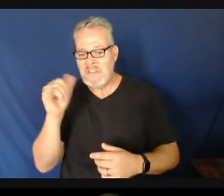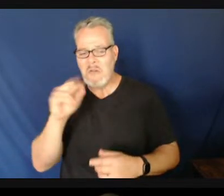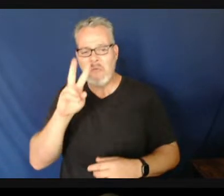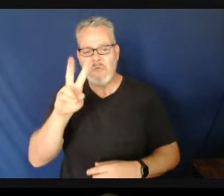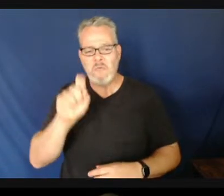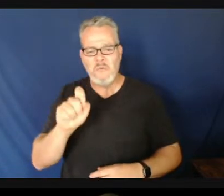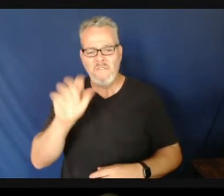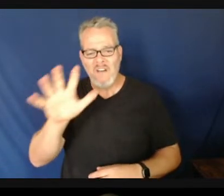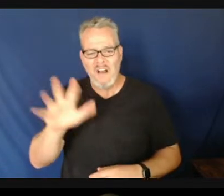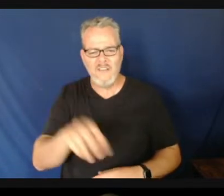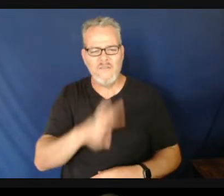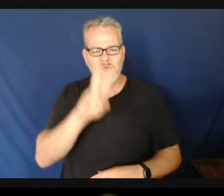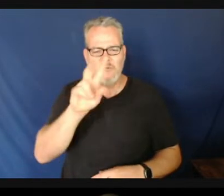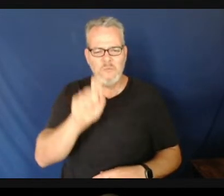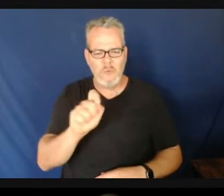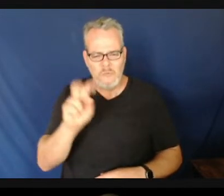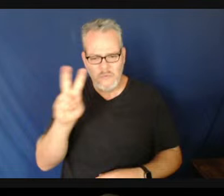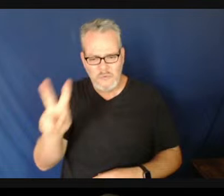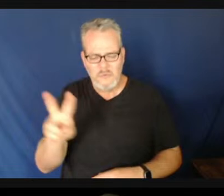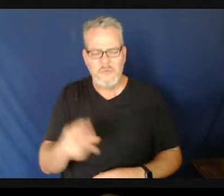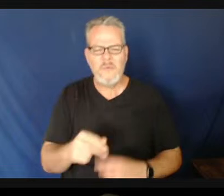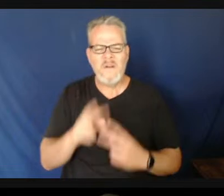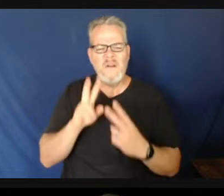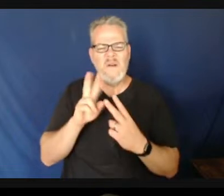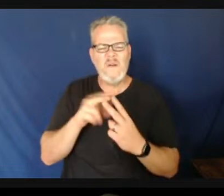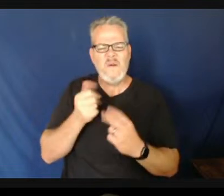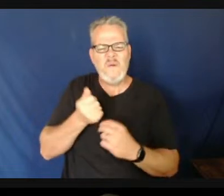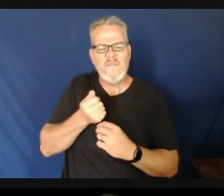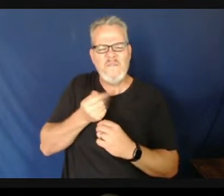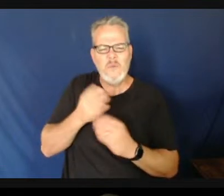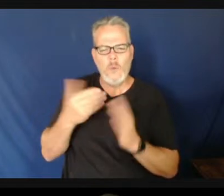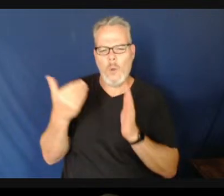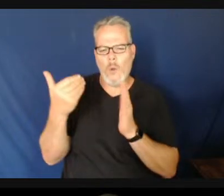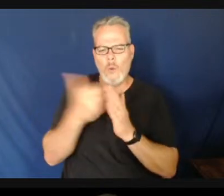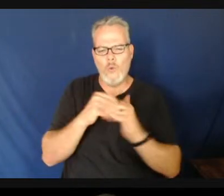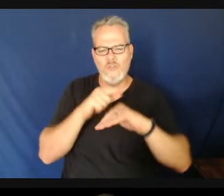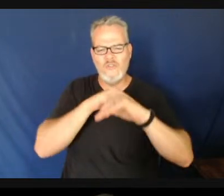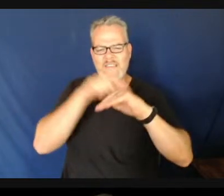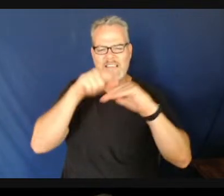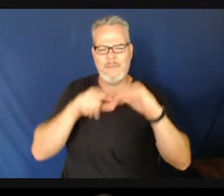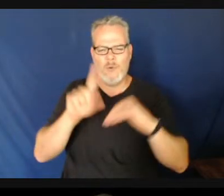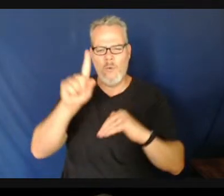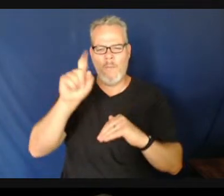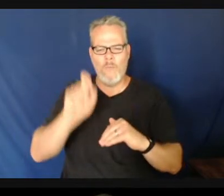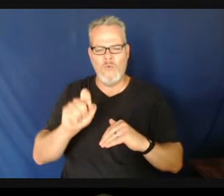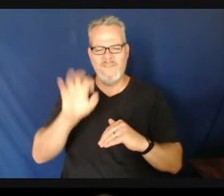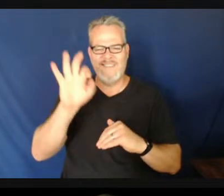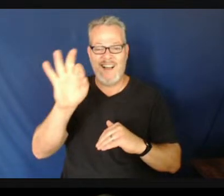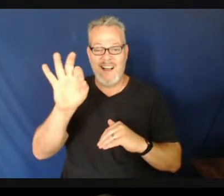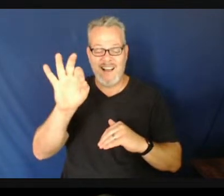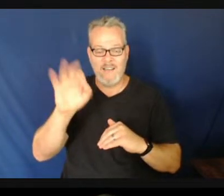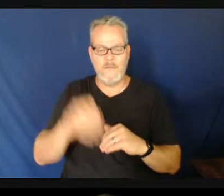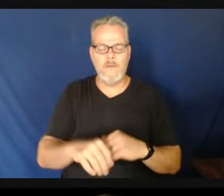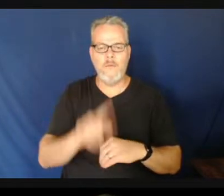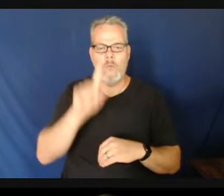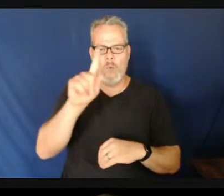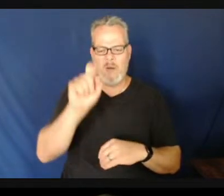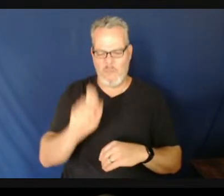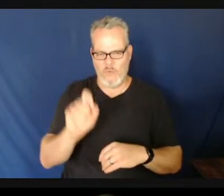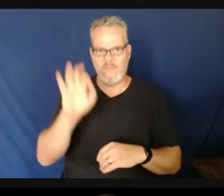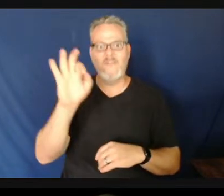2.5 and 2.2 there, and only a couple events closer to the summit there that are 1.9 and 1.9 as